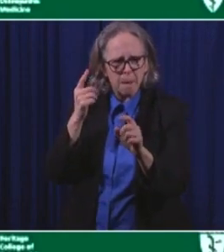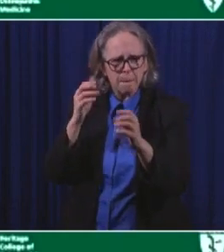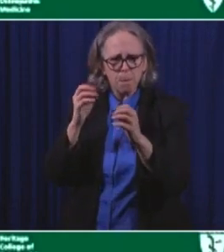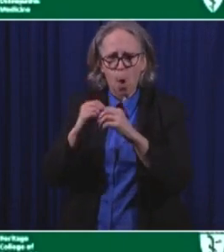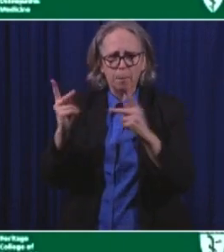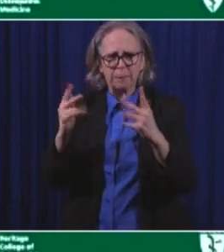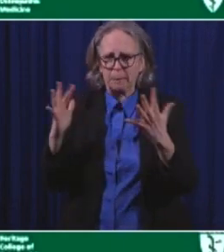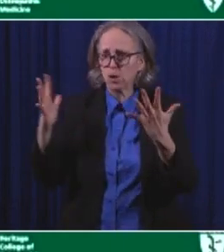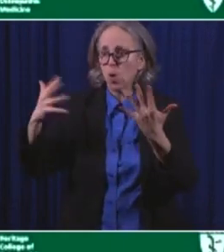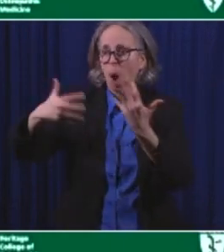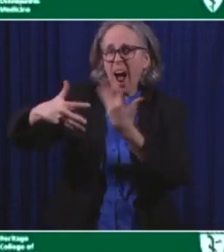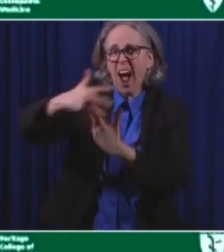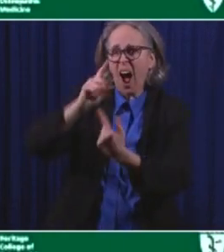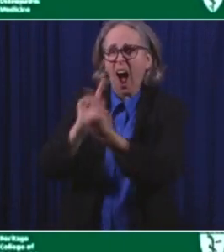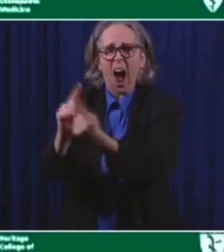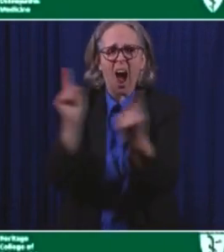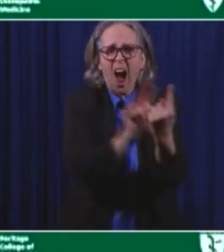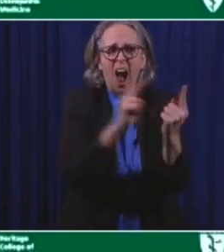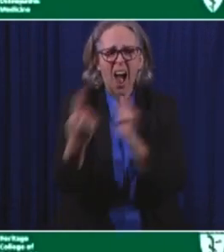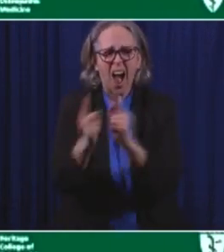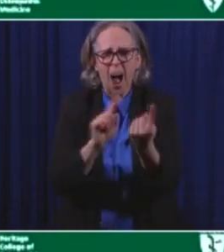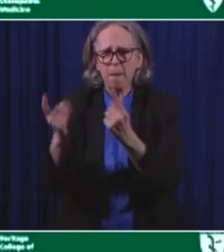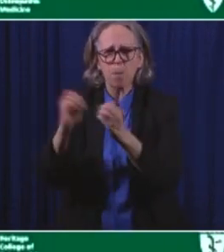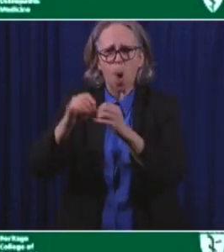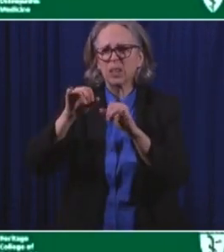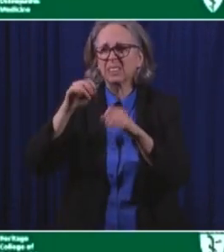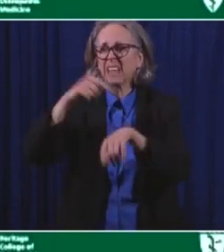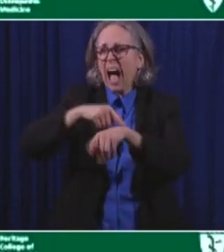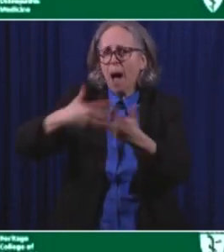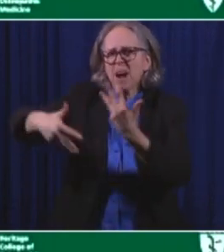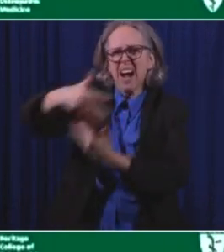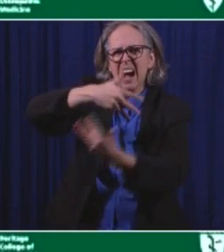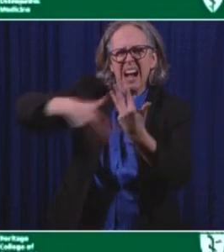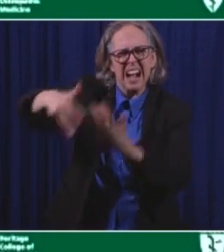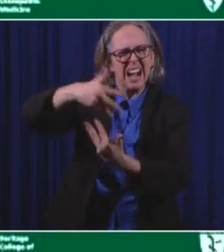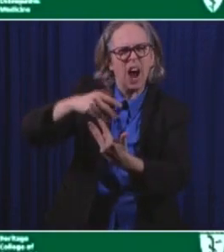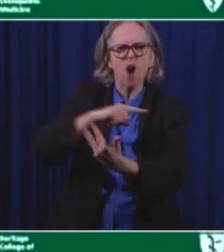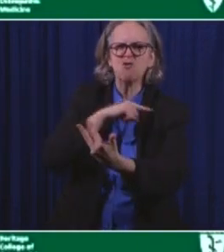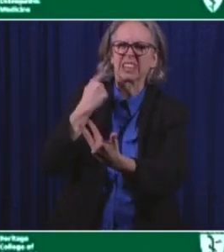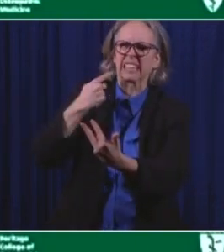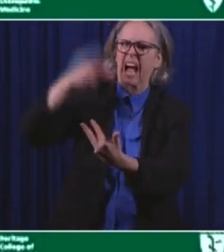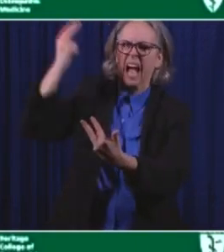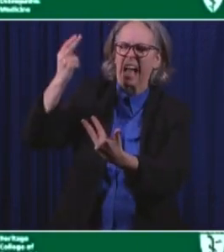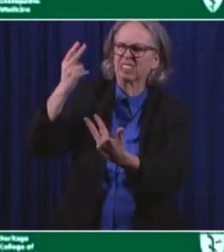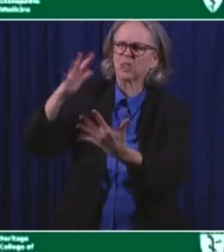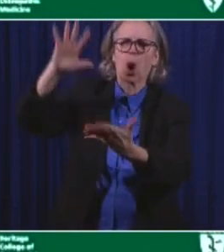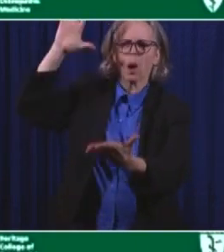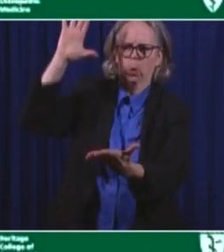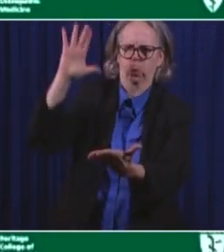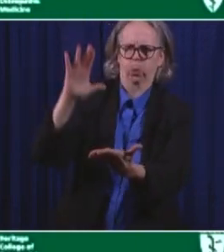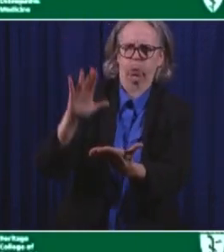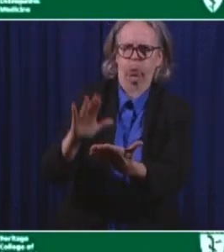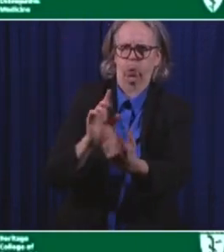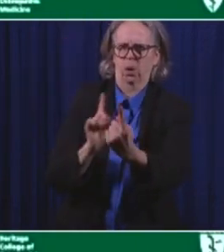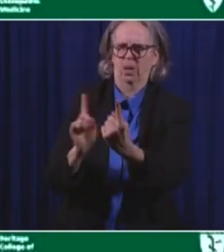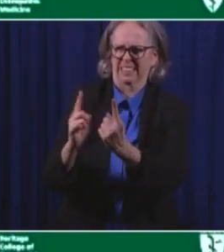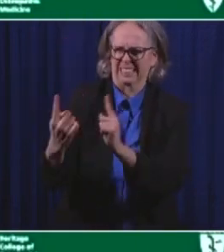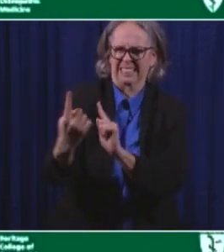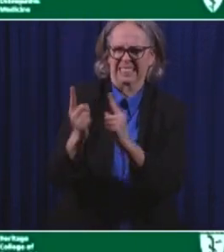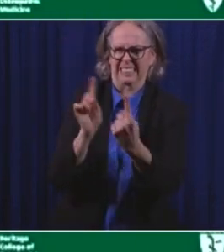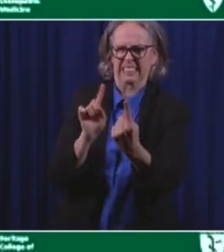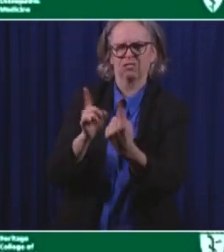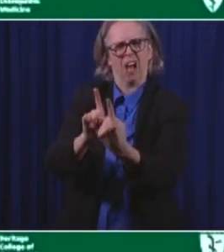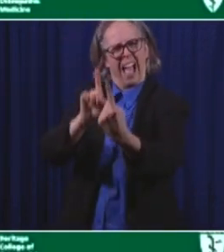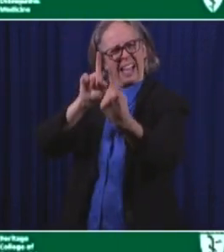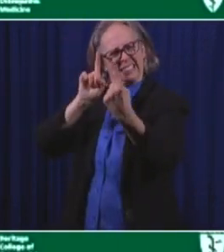you spend together, the higher your risk of becoming infected or spreading the virus to others. Please keep your distance so that